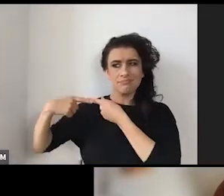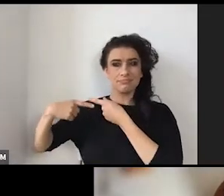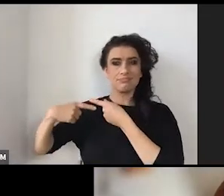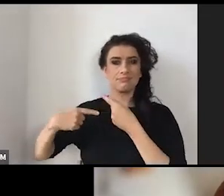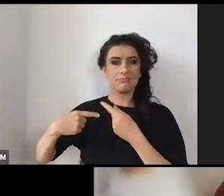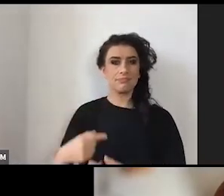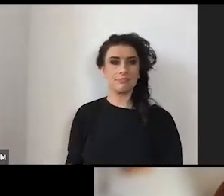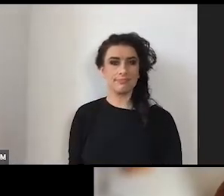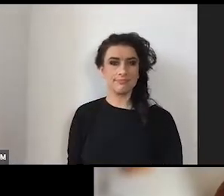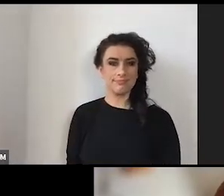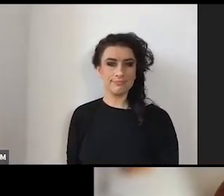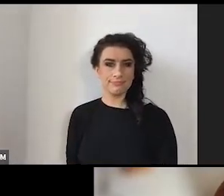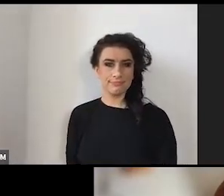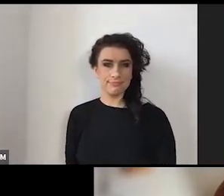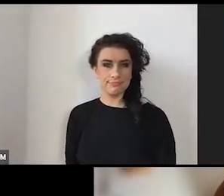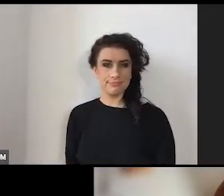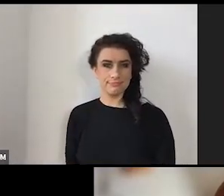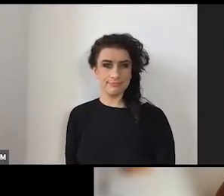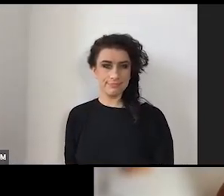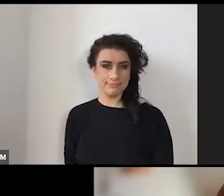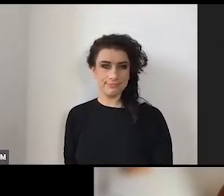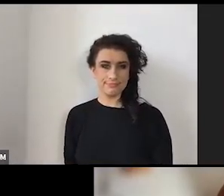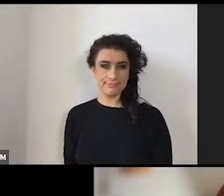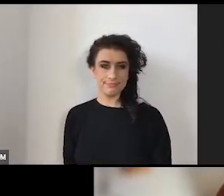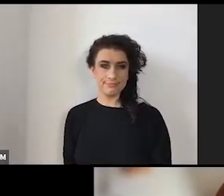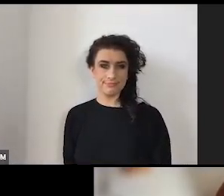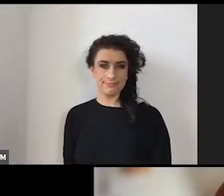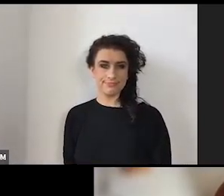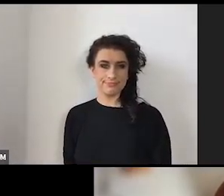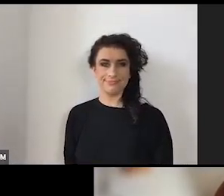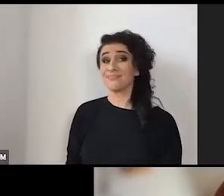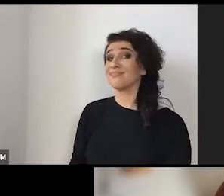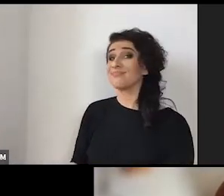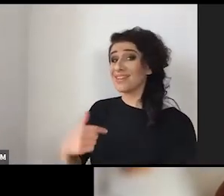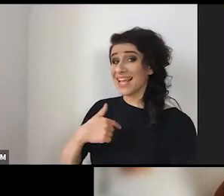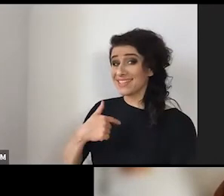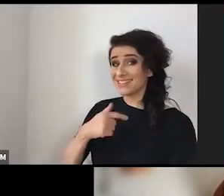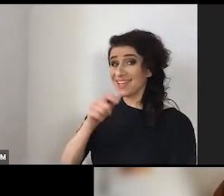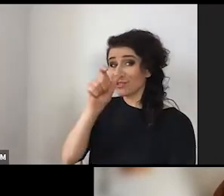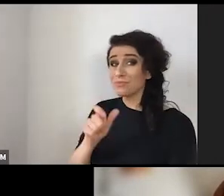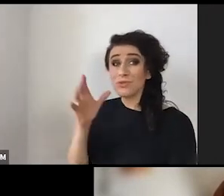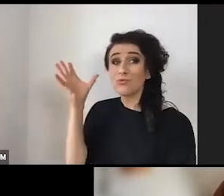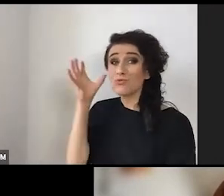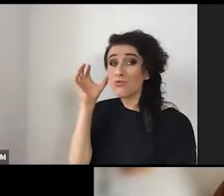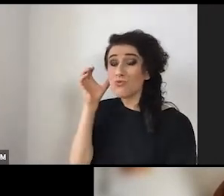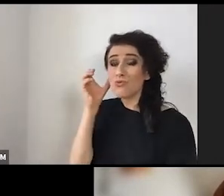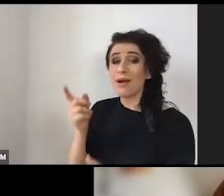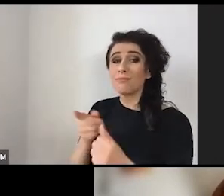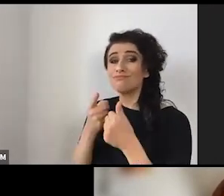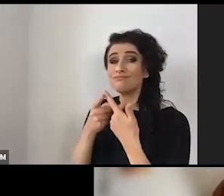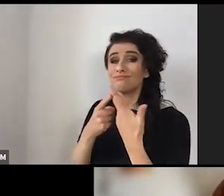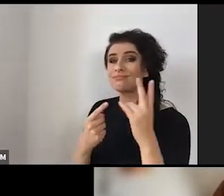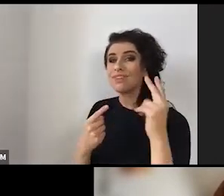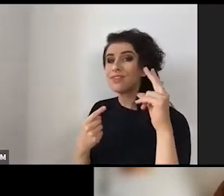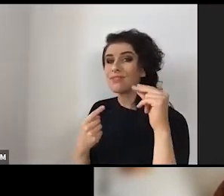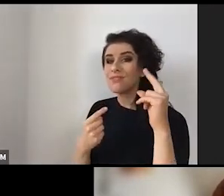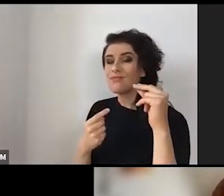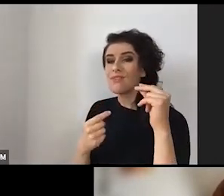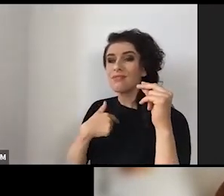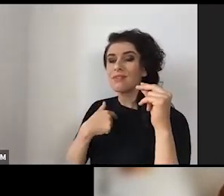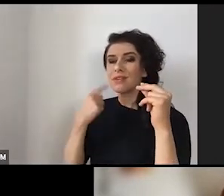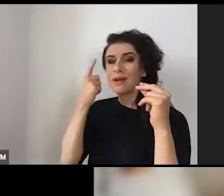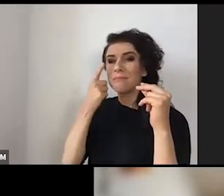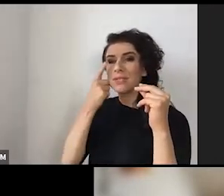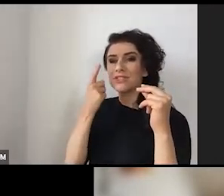When I'm hearing you, I imagine your rules are so universal to dealing with